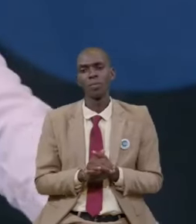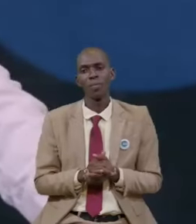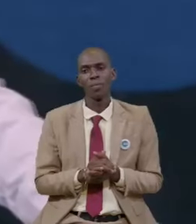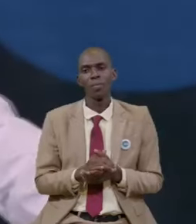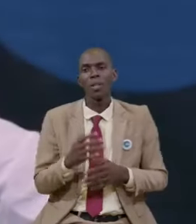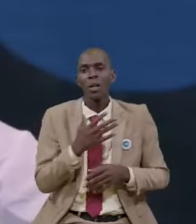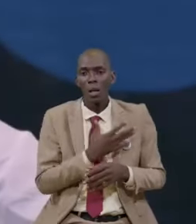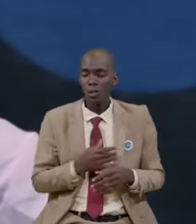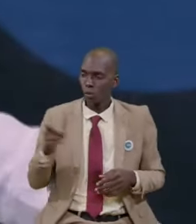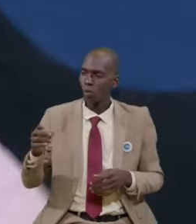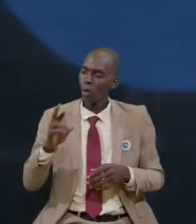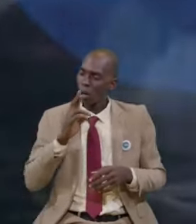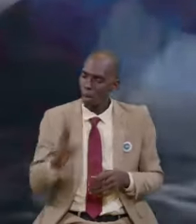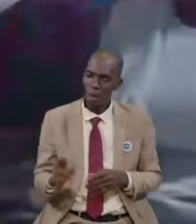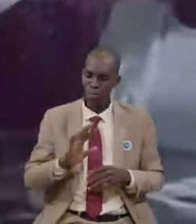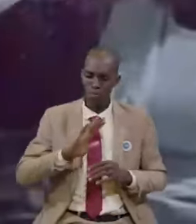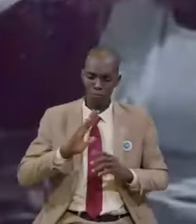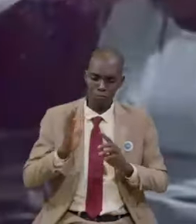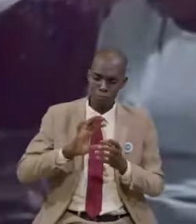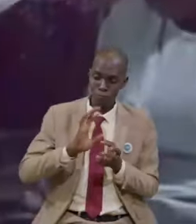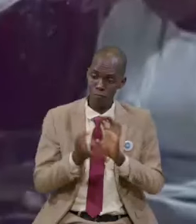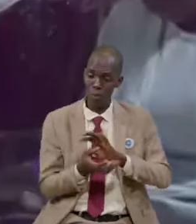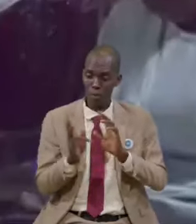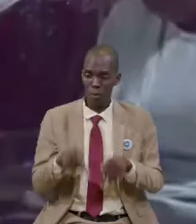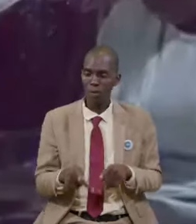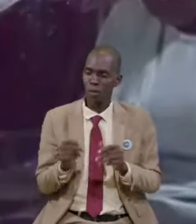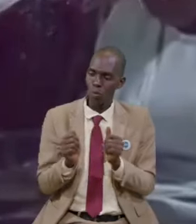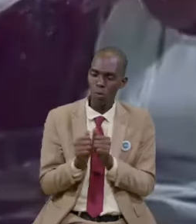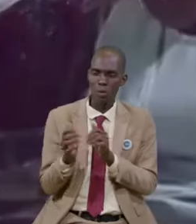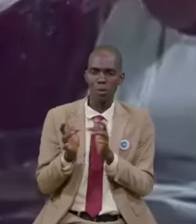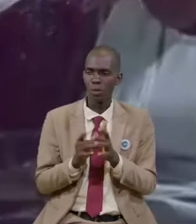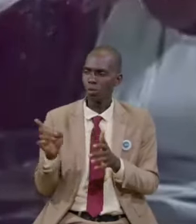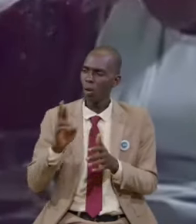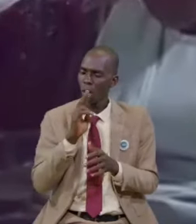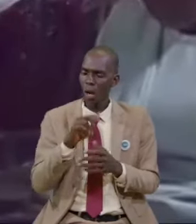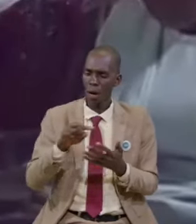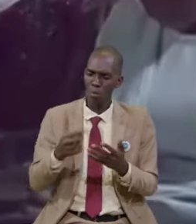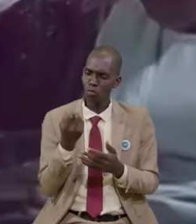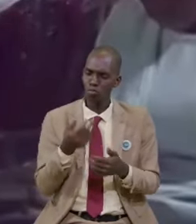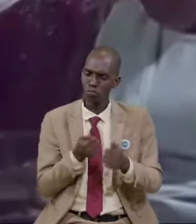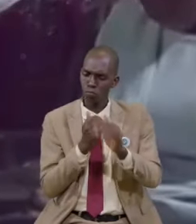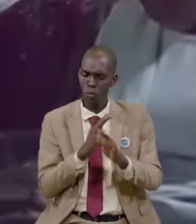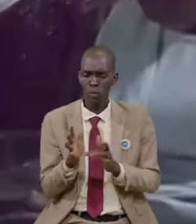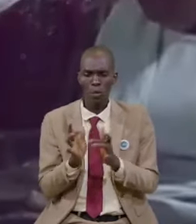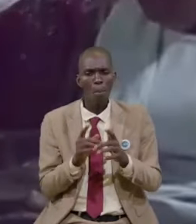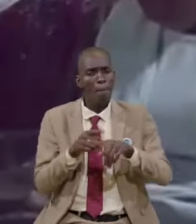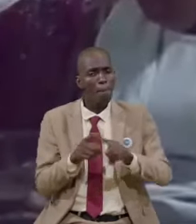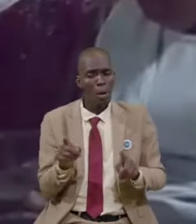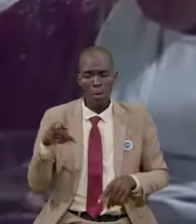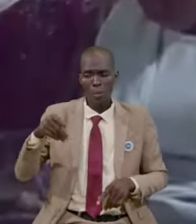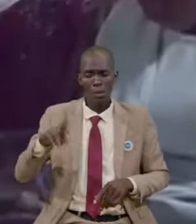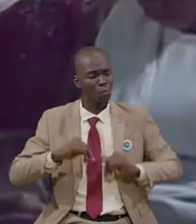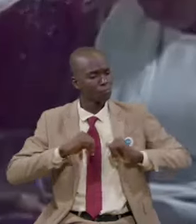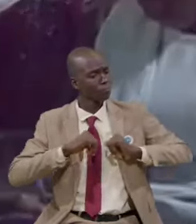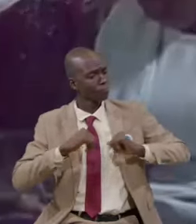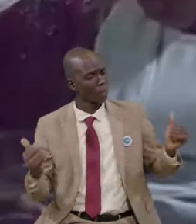a disciple of Jesus. And the man said, no, I don't know him. He fell, he